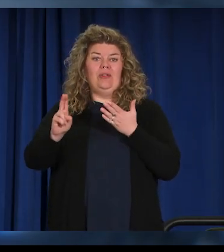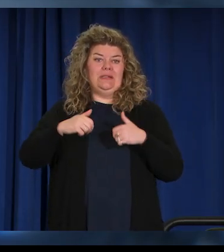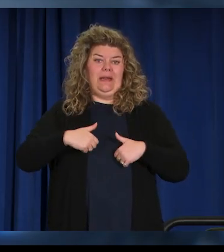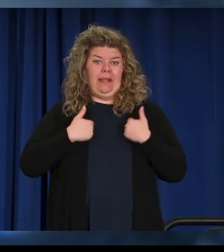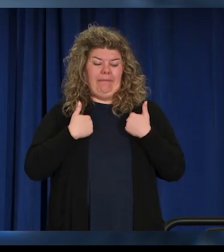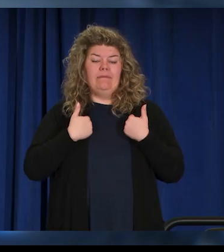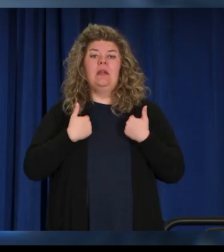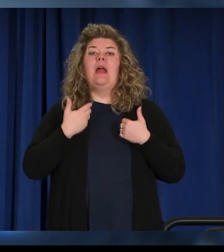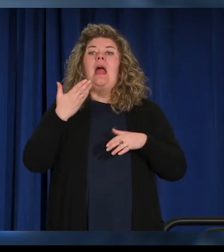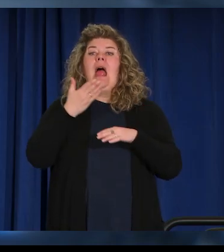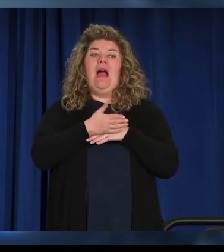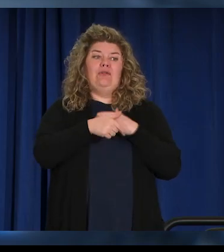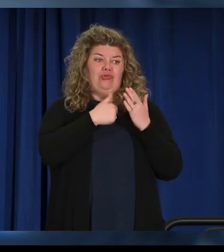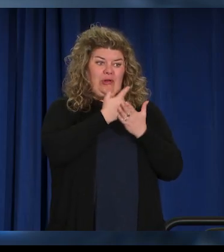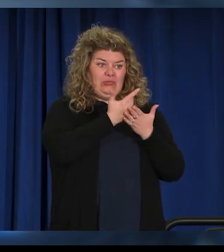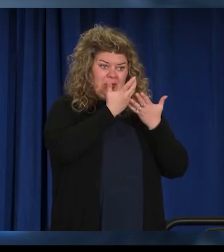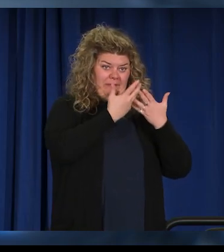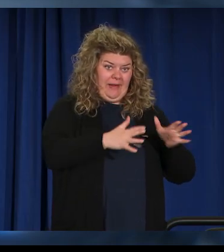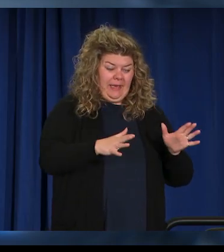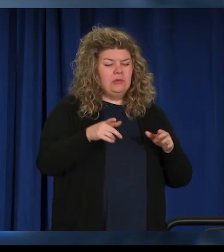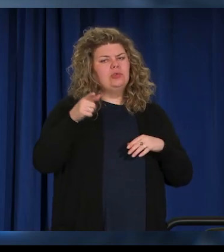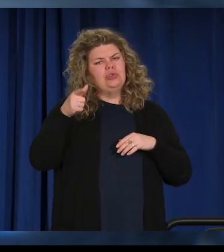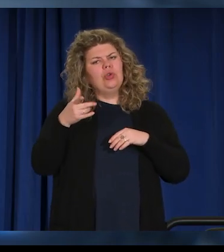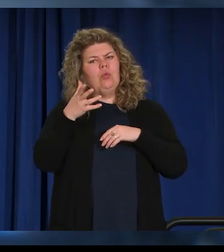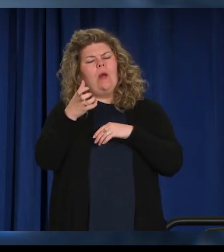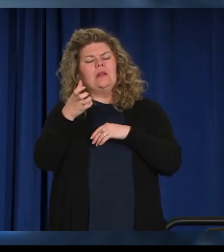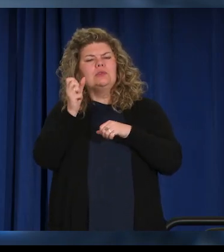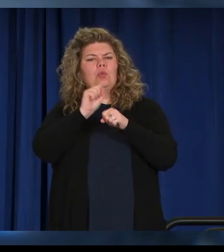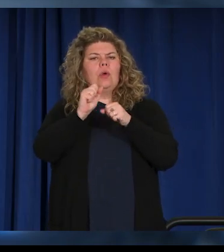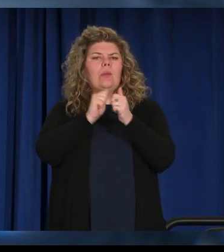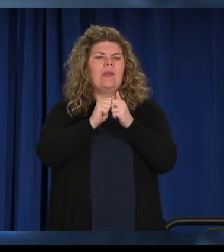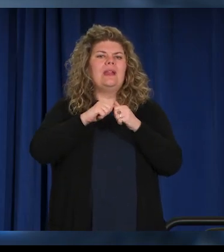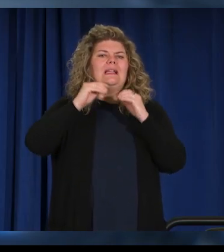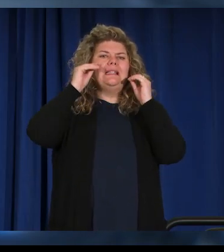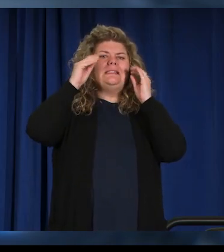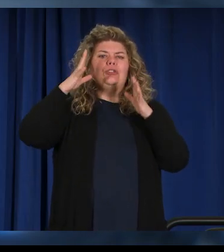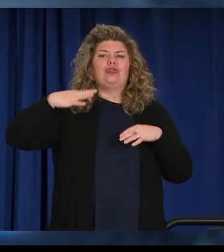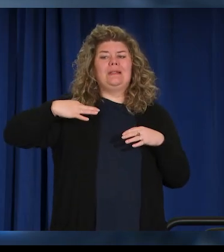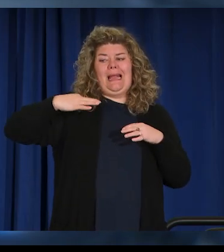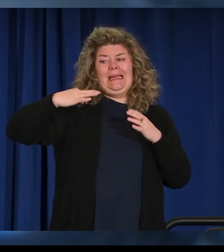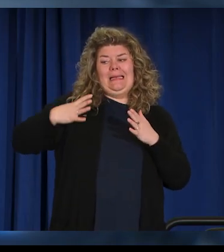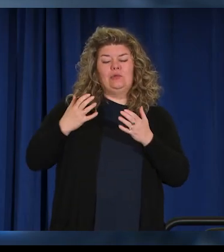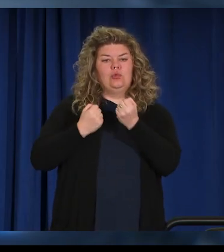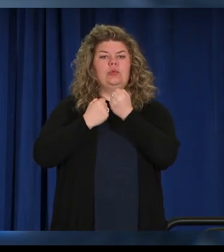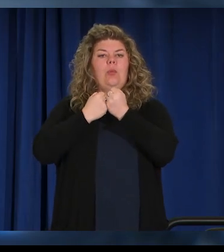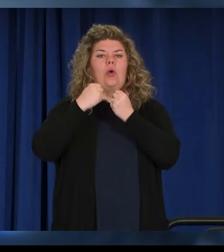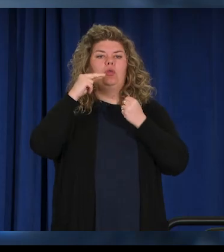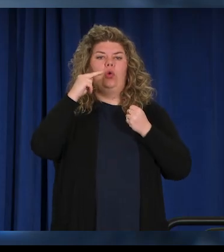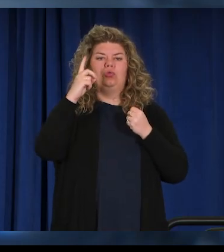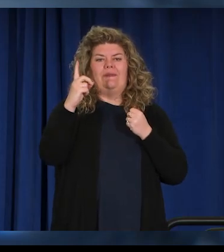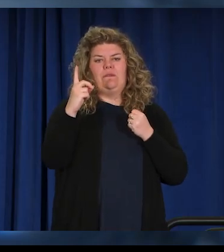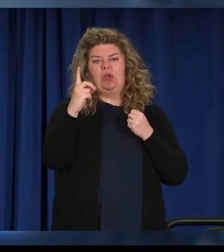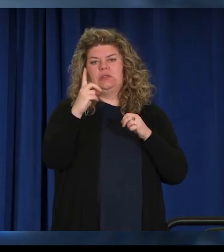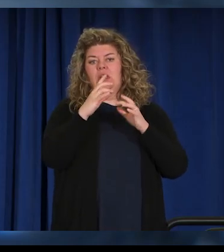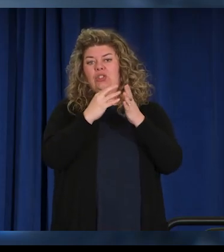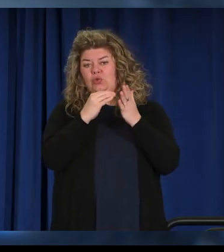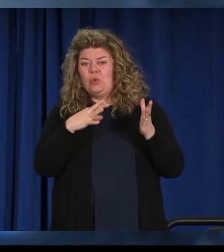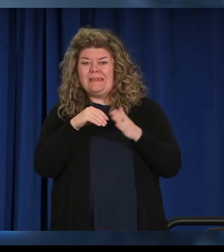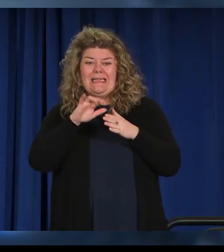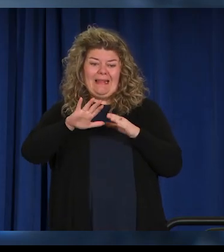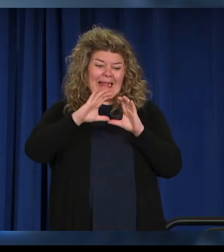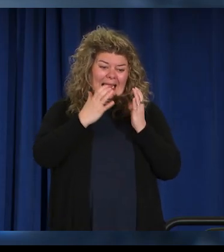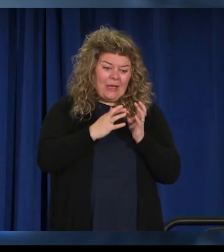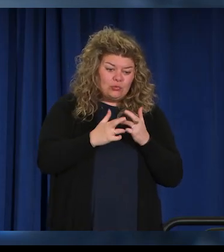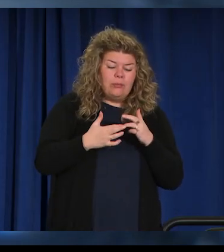After graduation, Annie hopes to work on preparing teacher candidates to support neurodiverse students in their classroom and